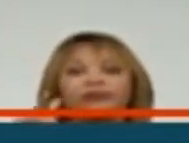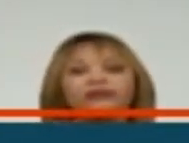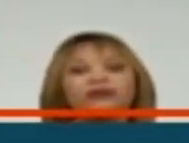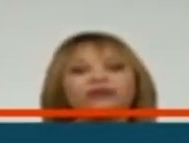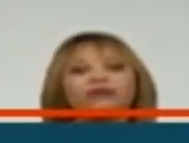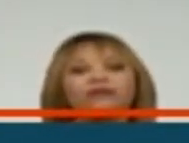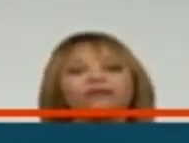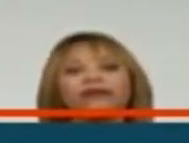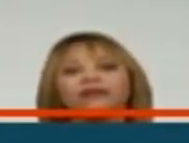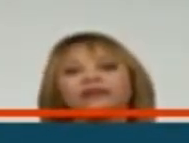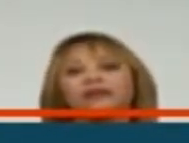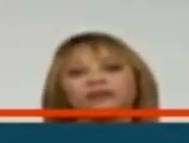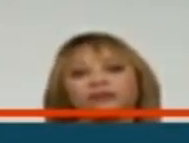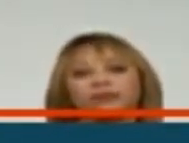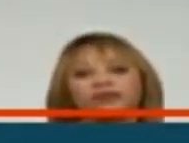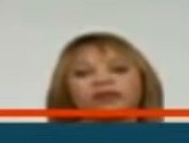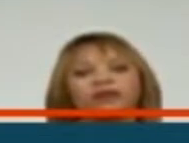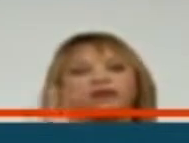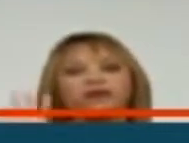408,727 tests, and